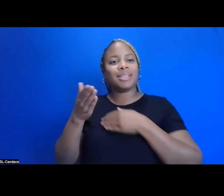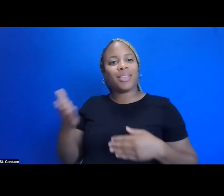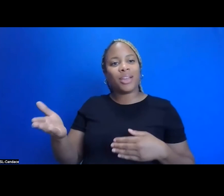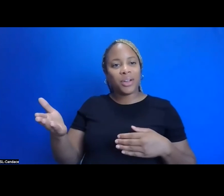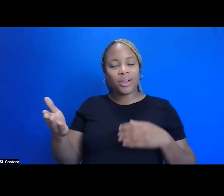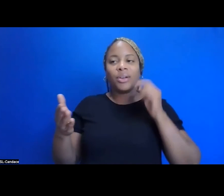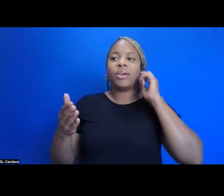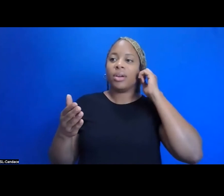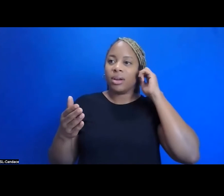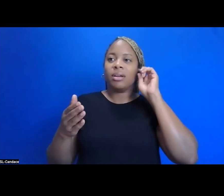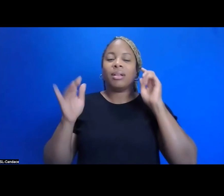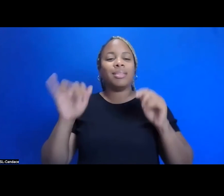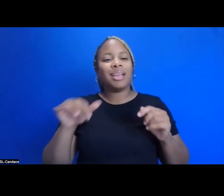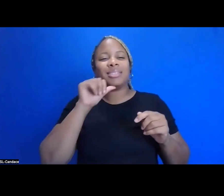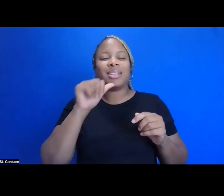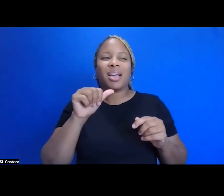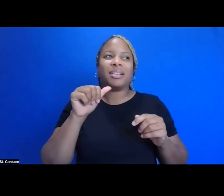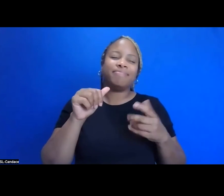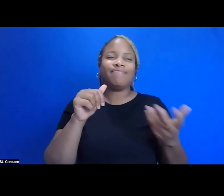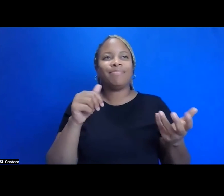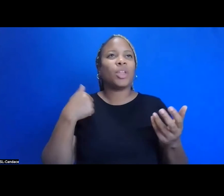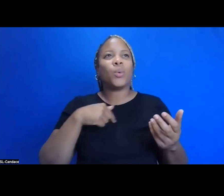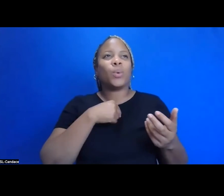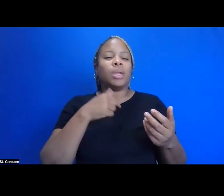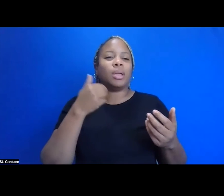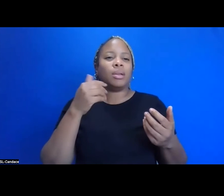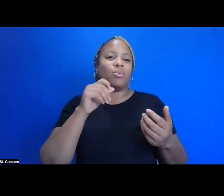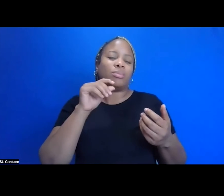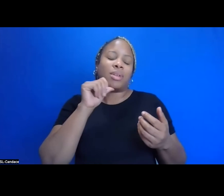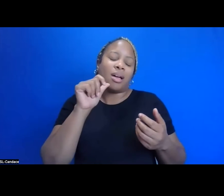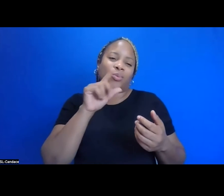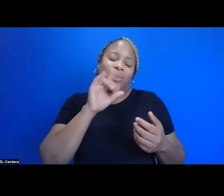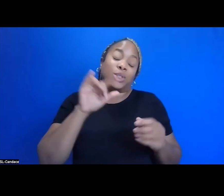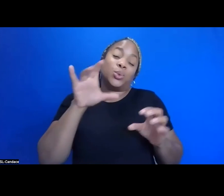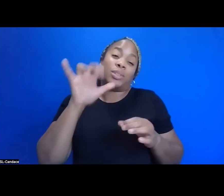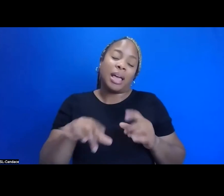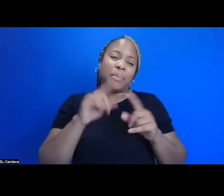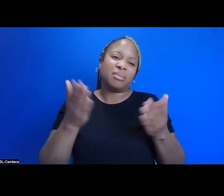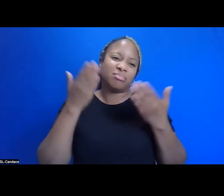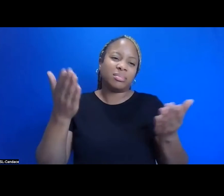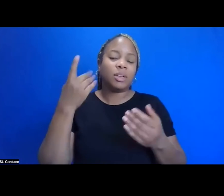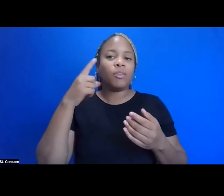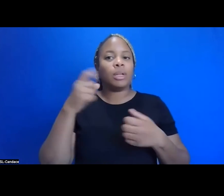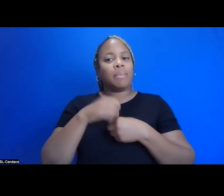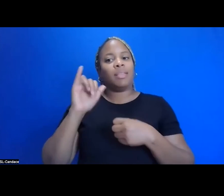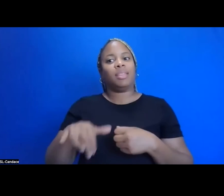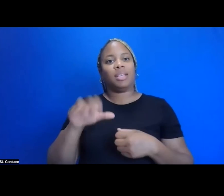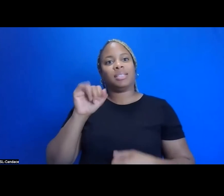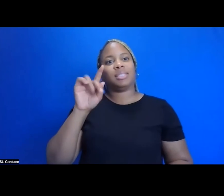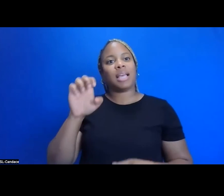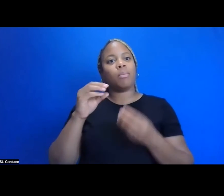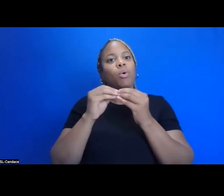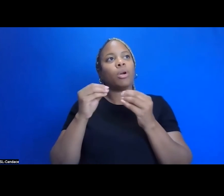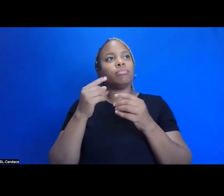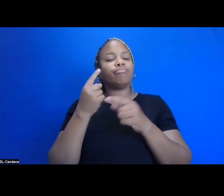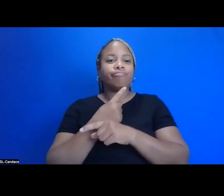is not necessarily, we wouldn't necessarily not do that. It's just that in order to make the site as